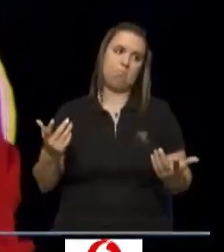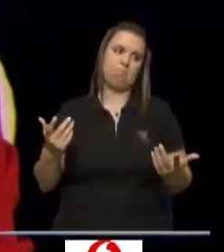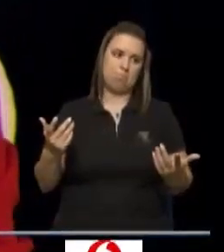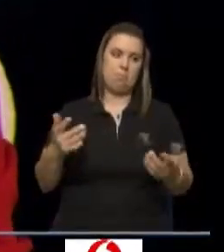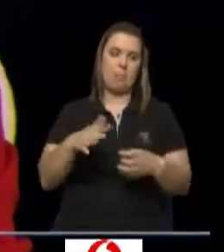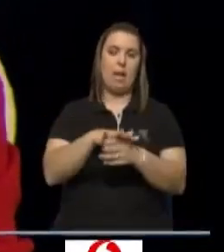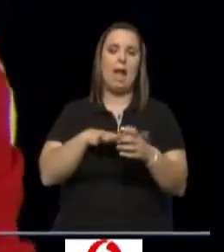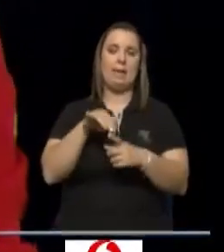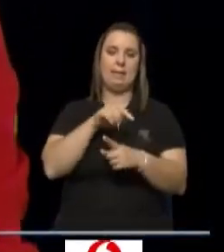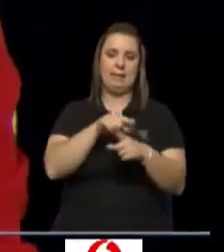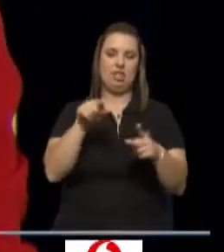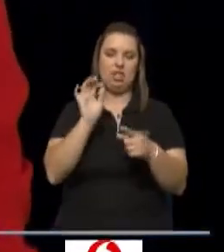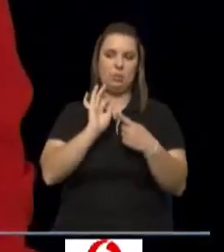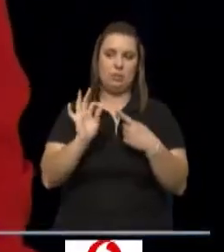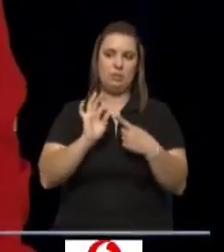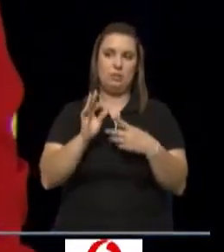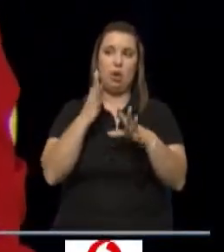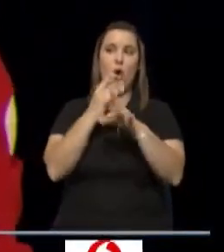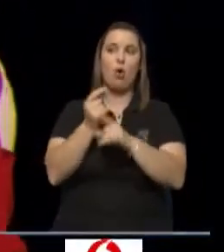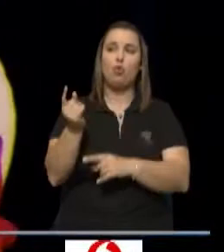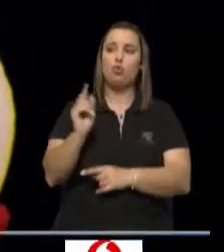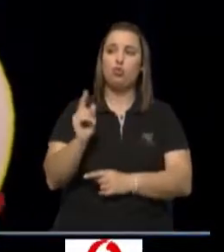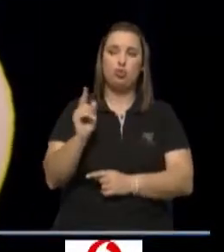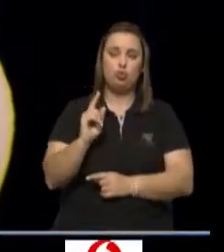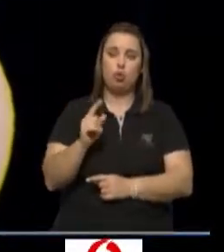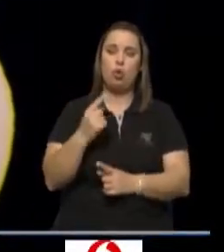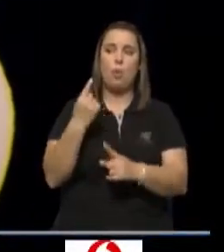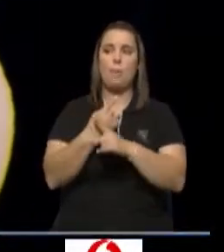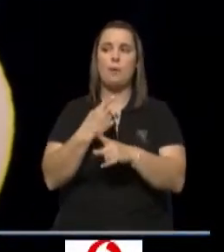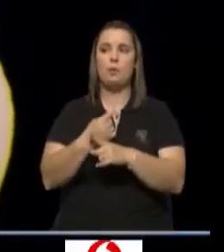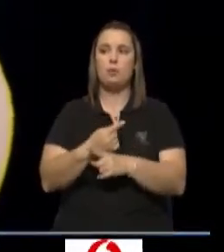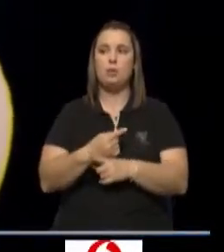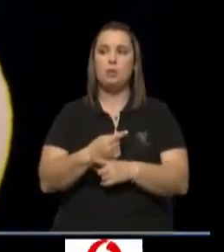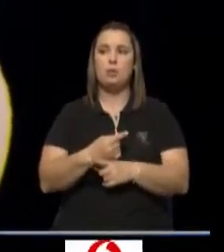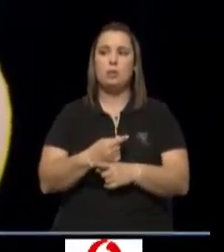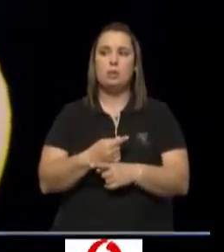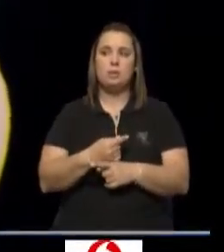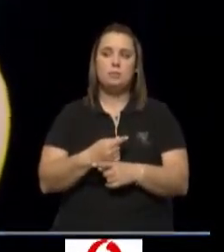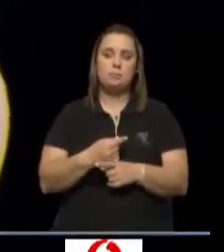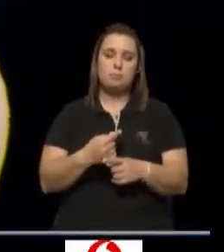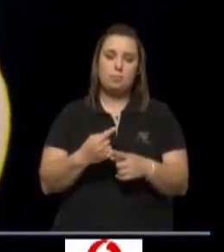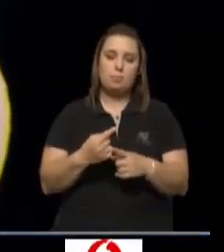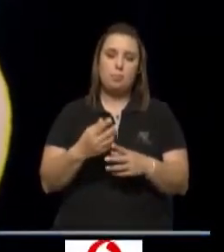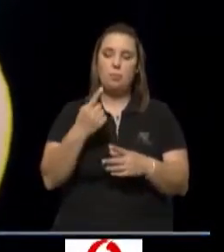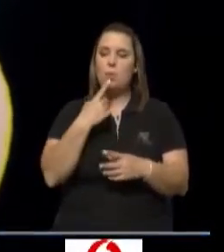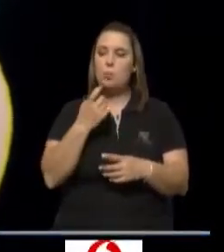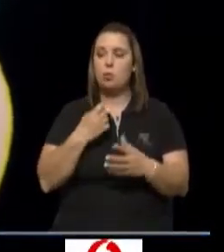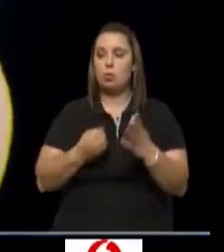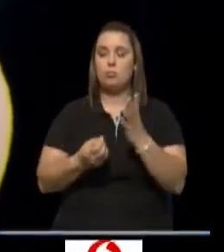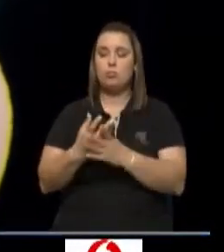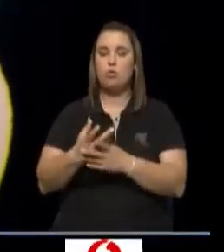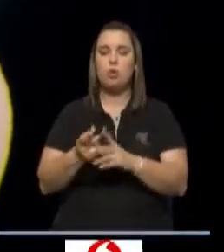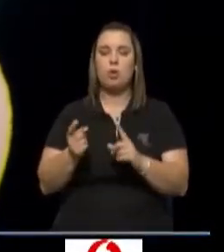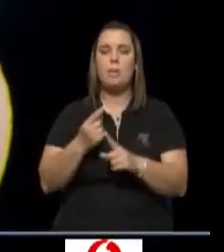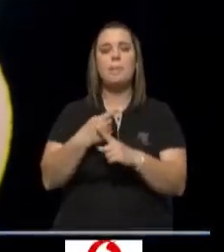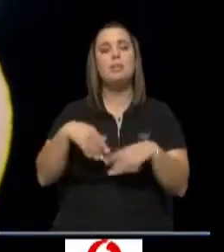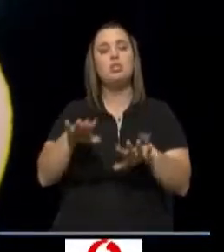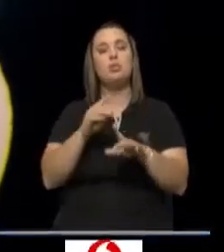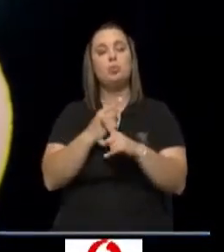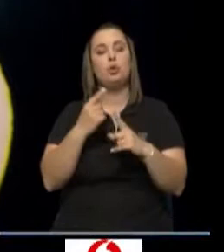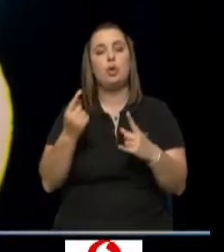debate, in order for them to understand why these things happen. So my question